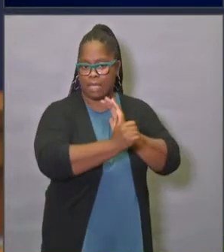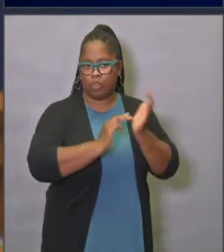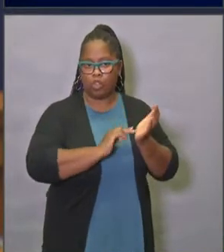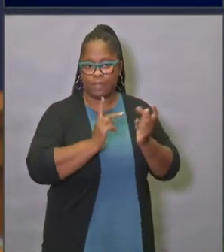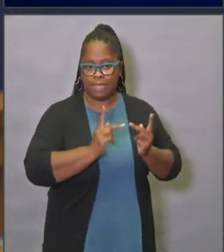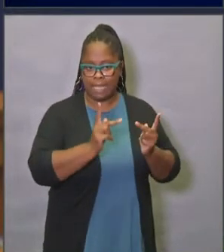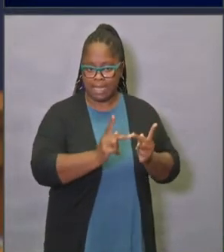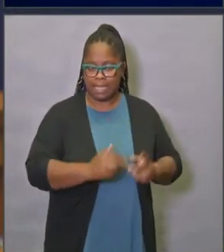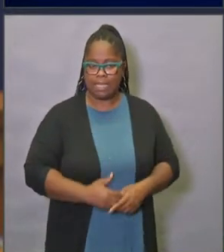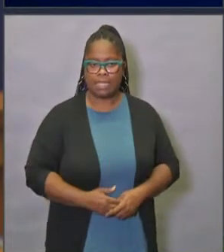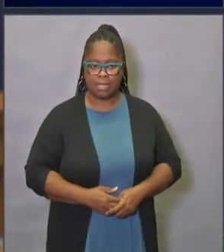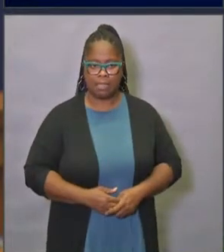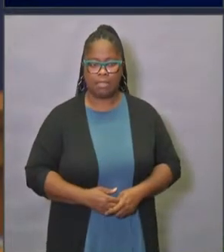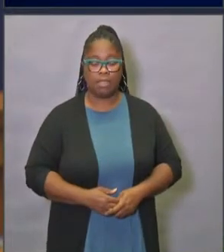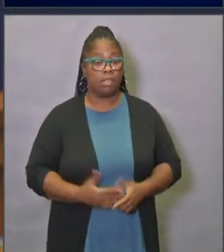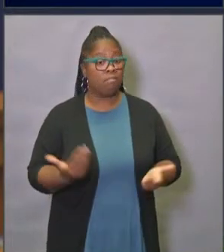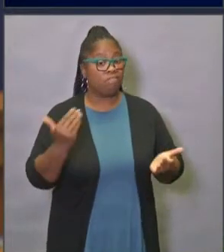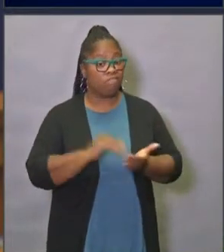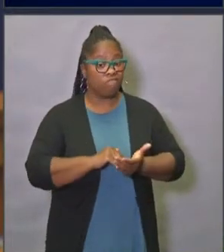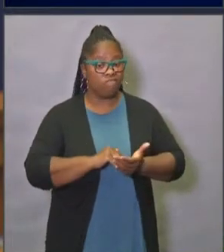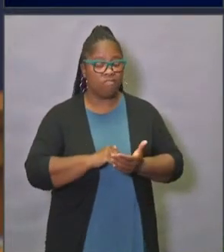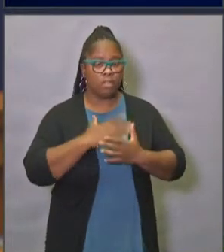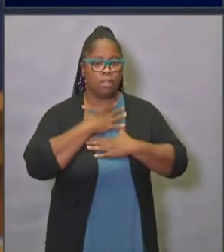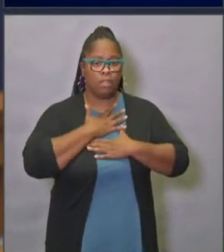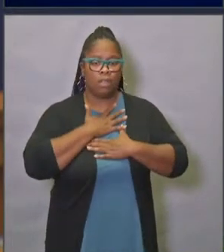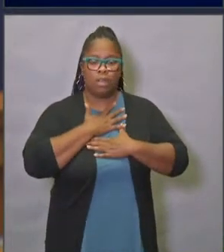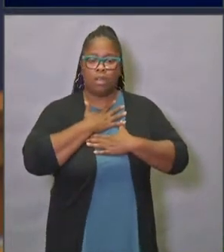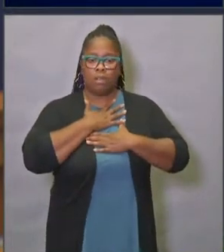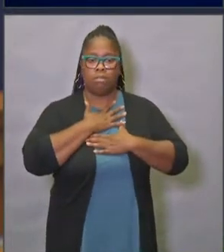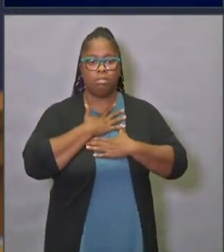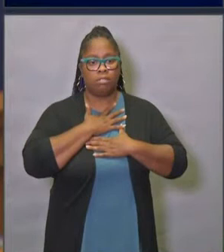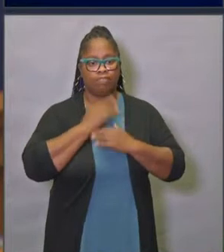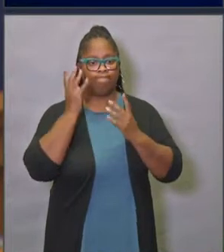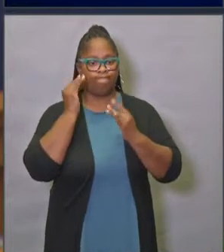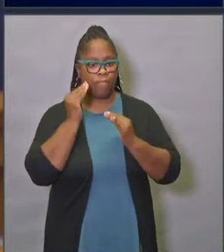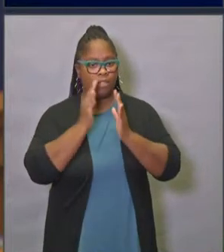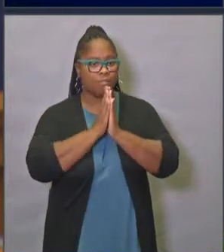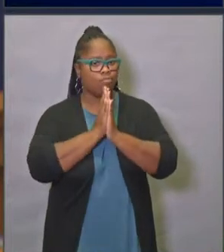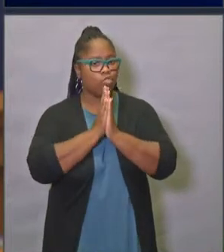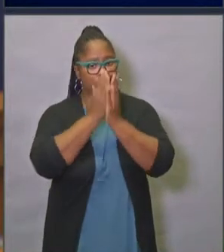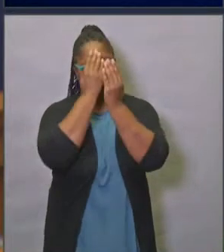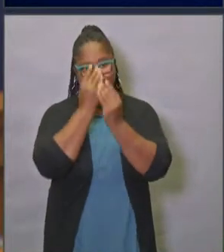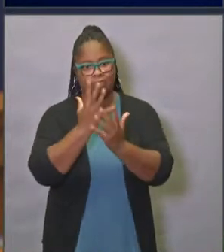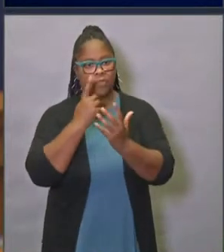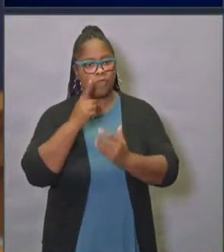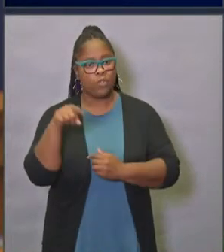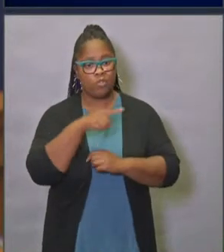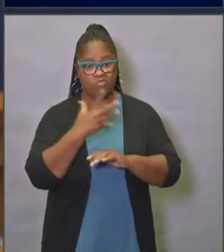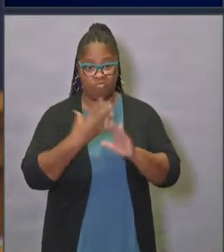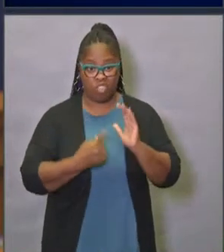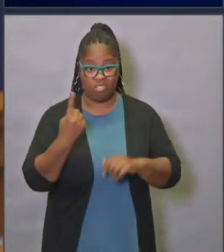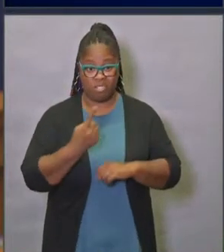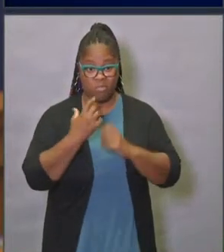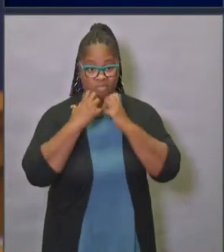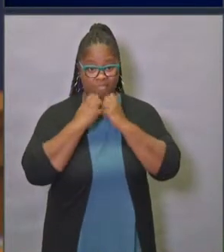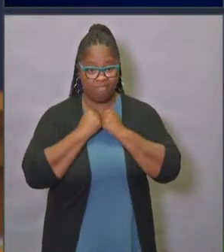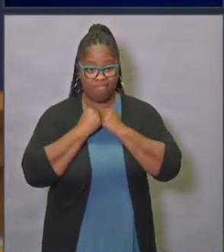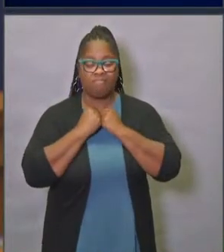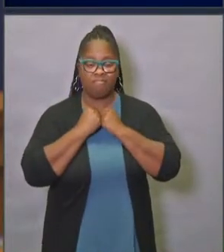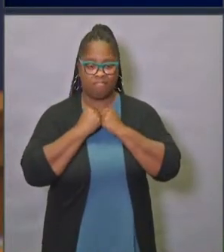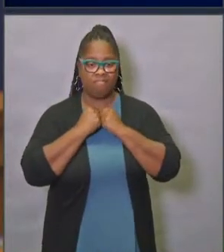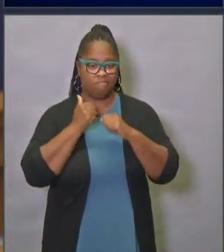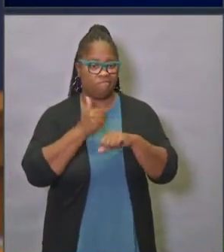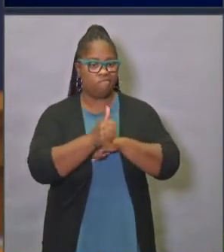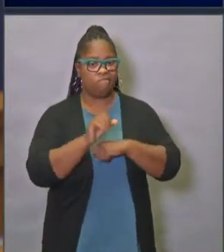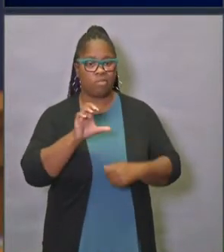nursing facilities. And again, we want to extend our thoughts and prayers with everyone who's lost someone they love to